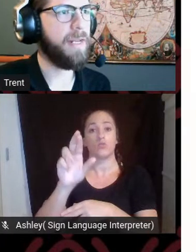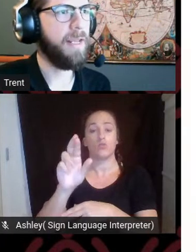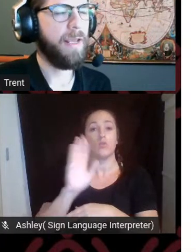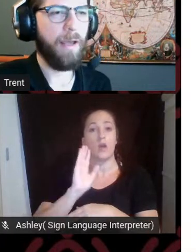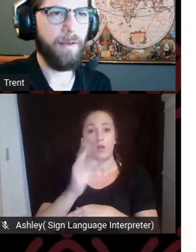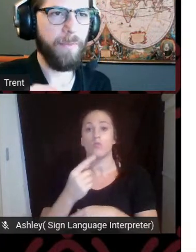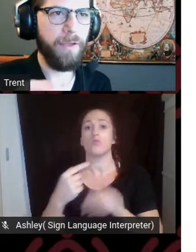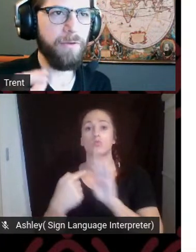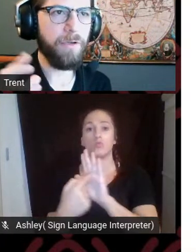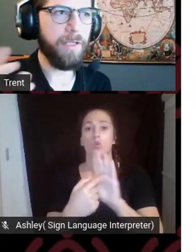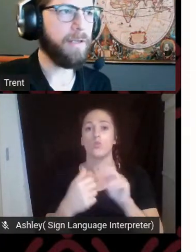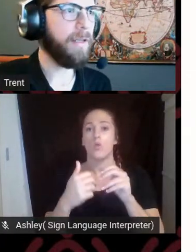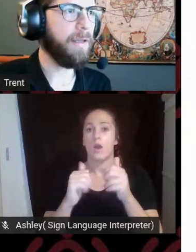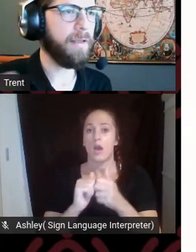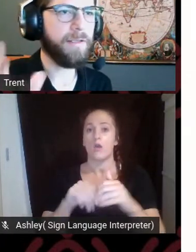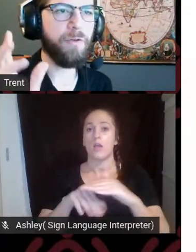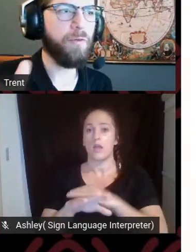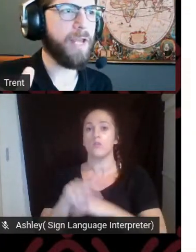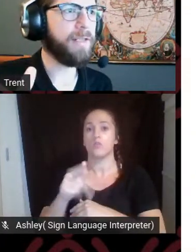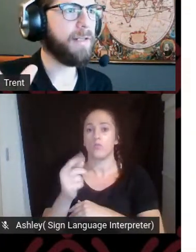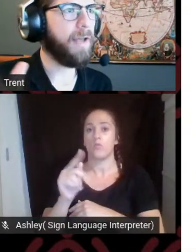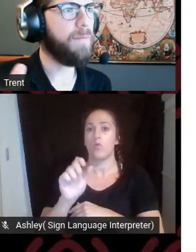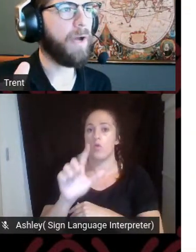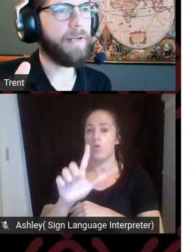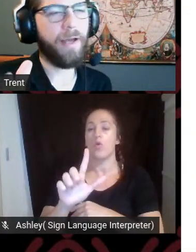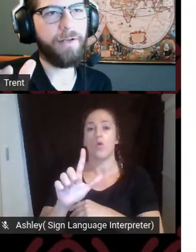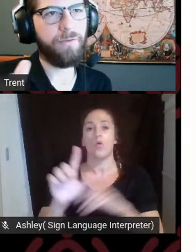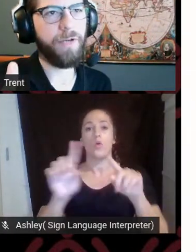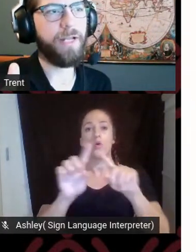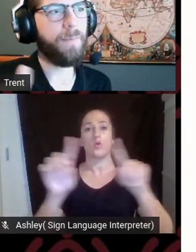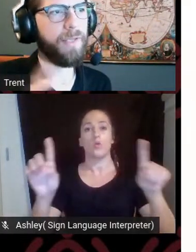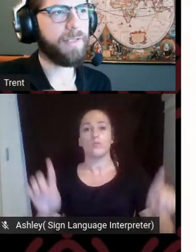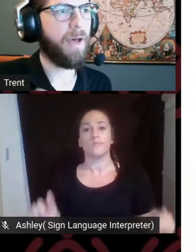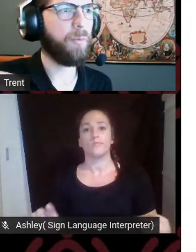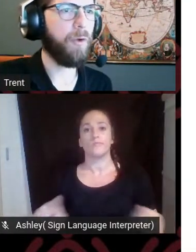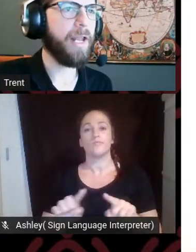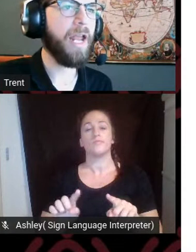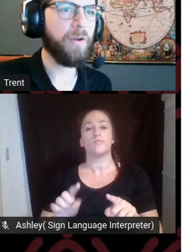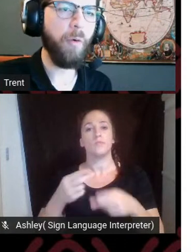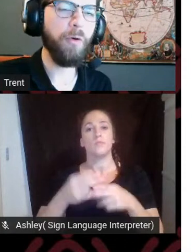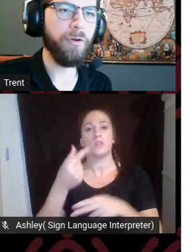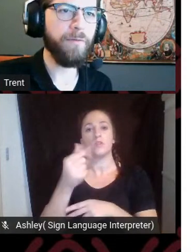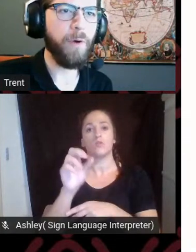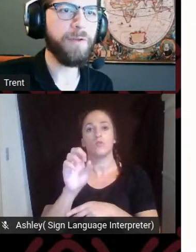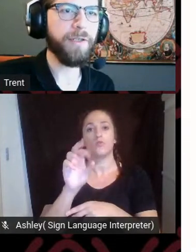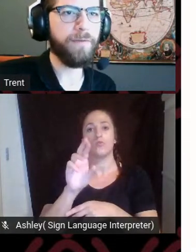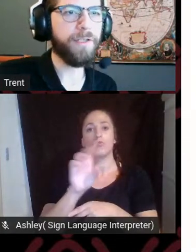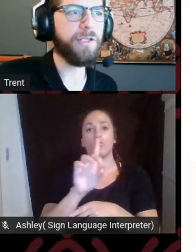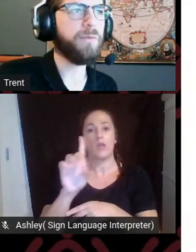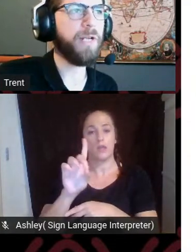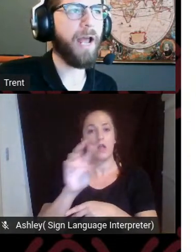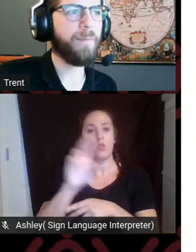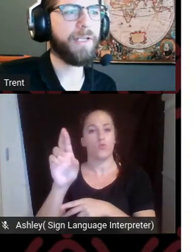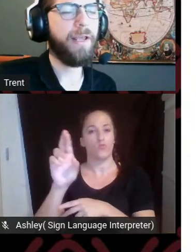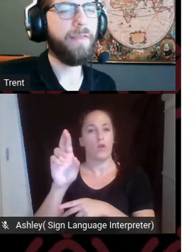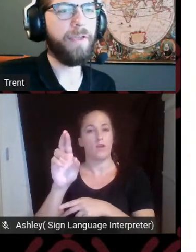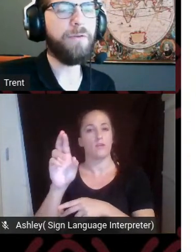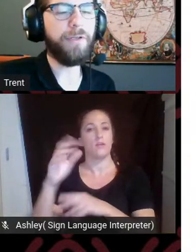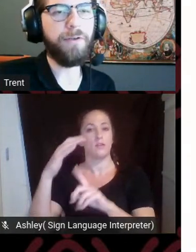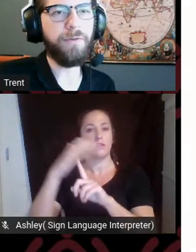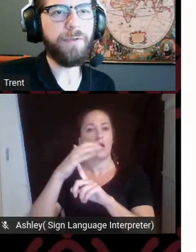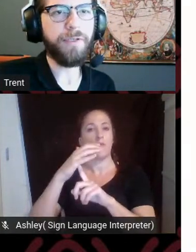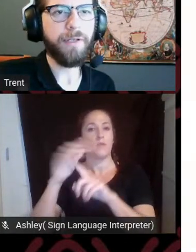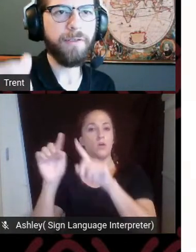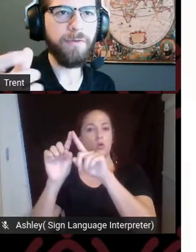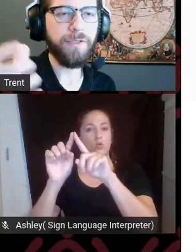just a minute, you'll click. It's a grid. It's a 9x9 grid up in the top right-hand corner of most of the G Suite apps that